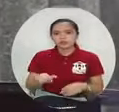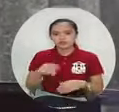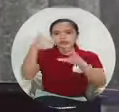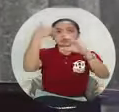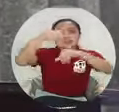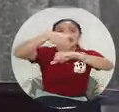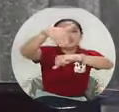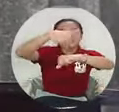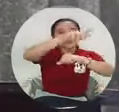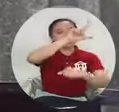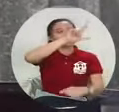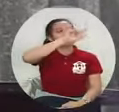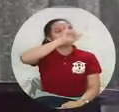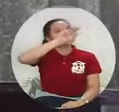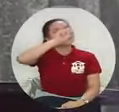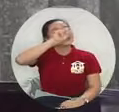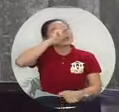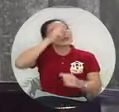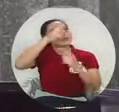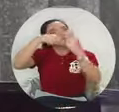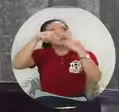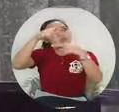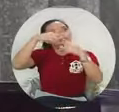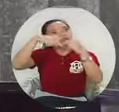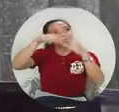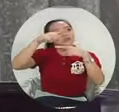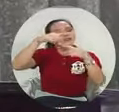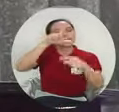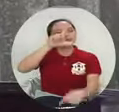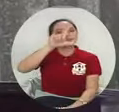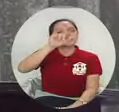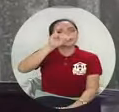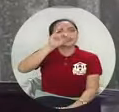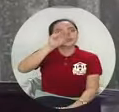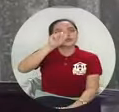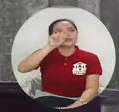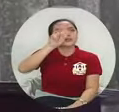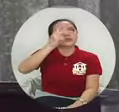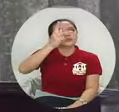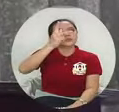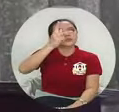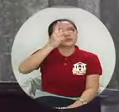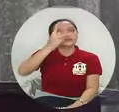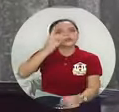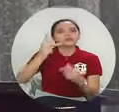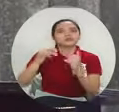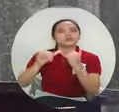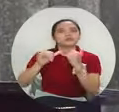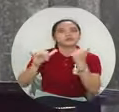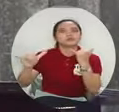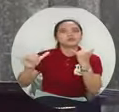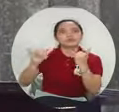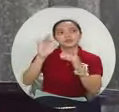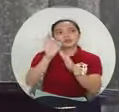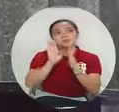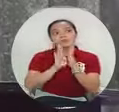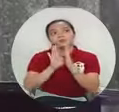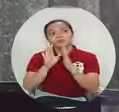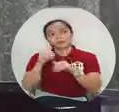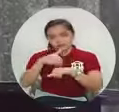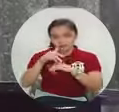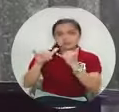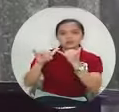Commitment means allegiance. Commitment means attachment, constancy, fidelity, devotedness,